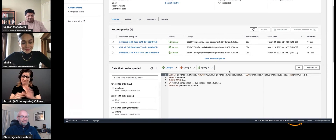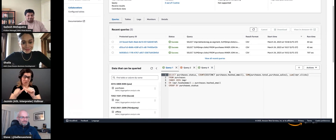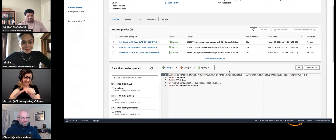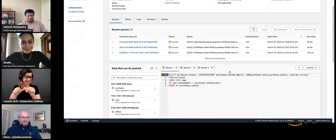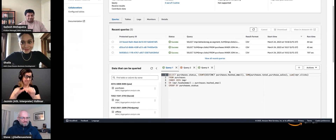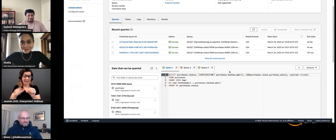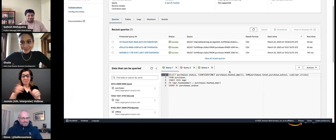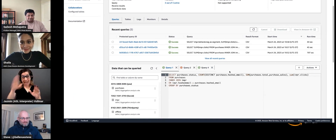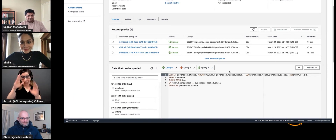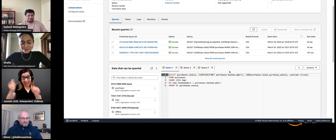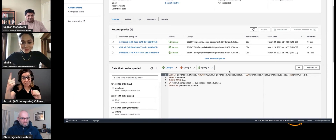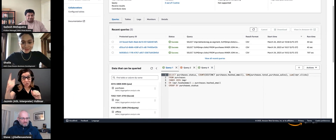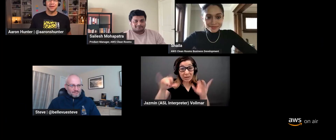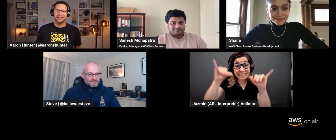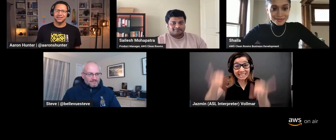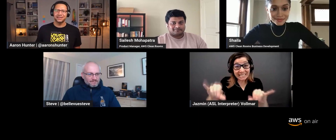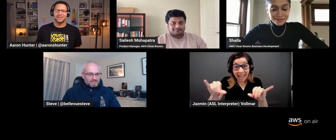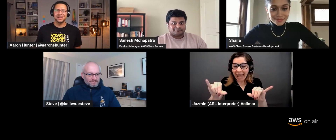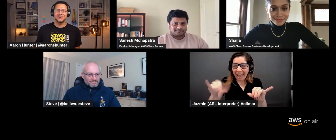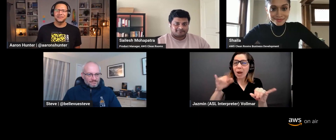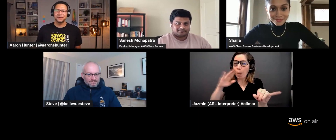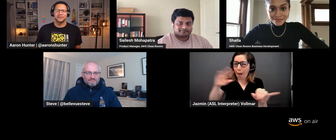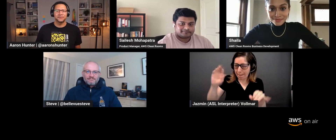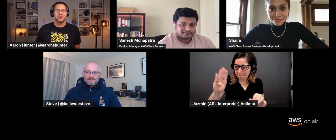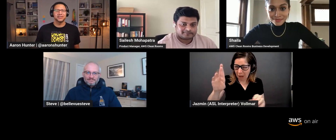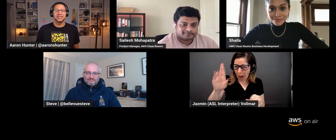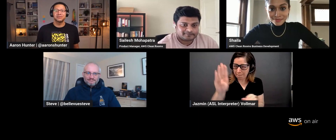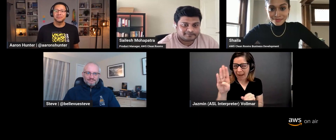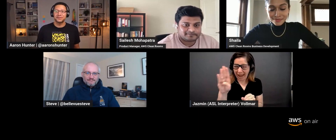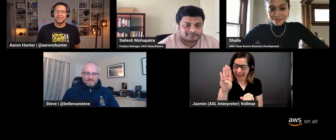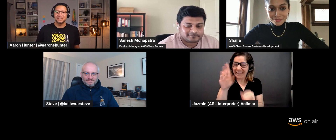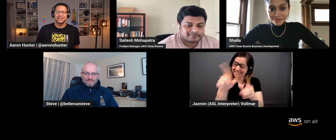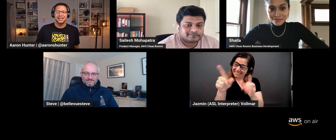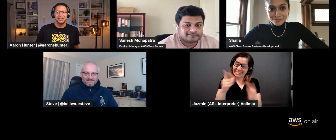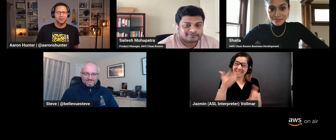everyone, stay tuned. We'll be right back. Thank you from our Clean